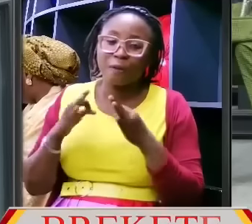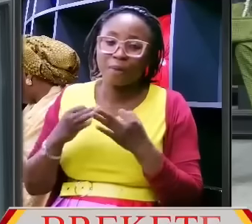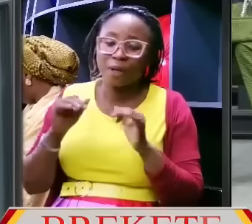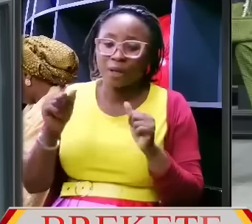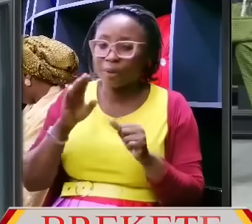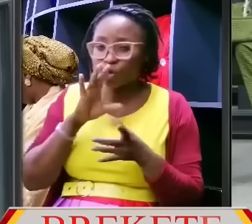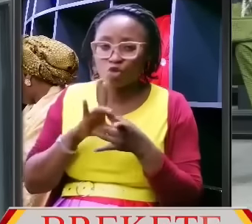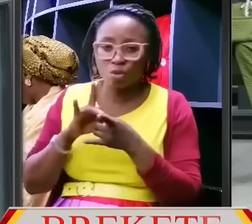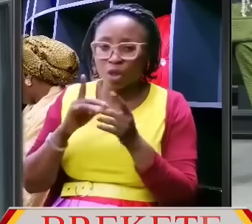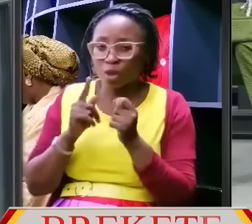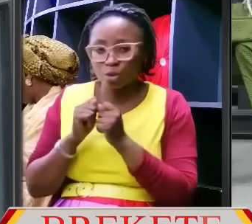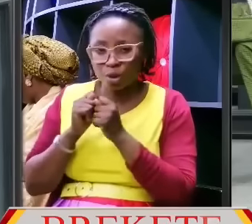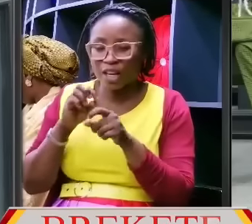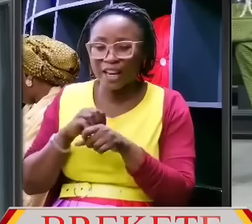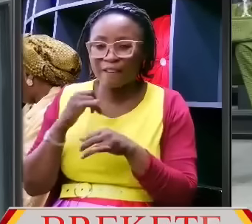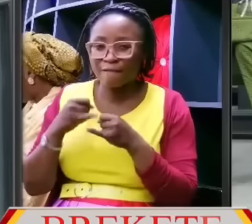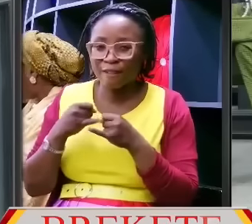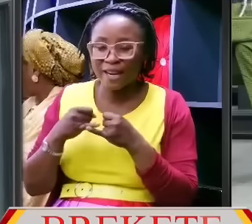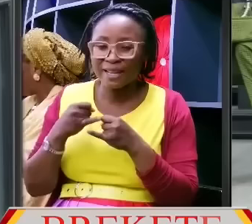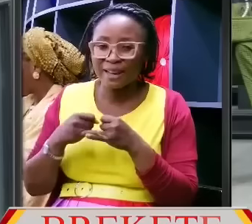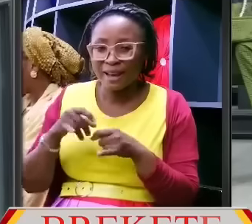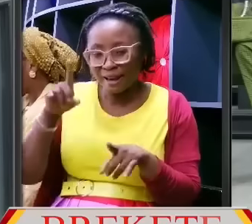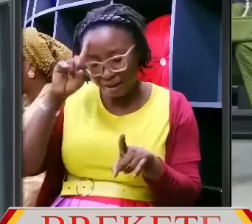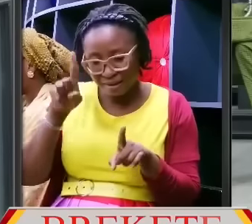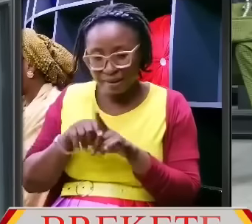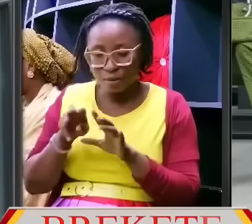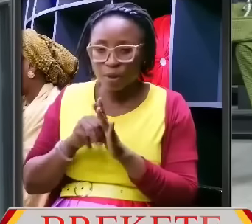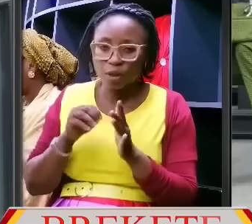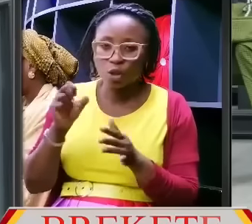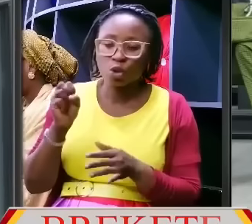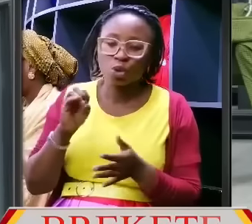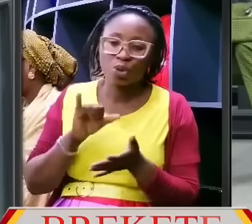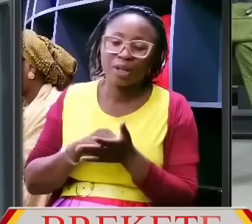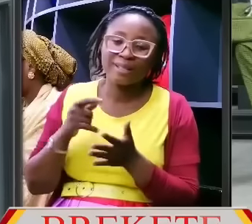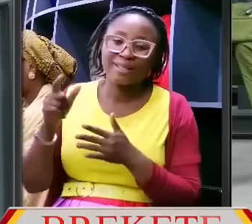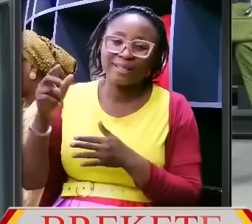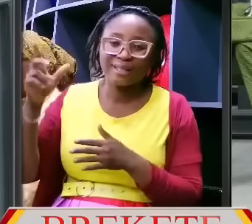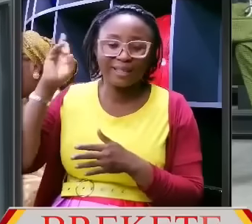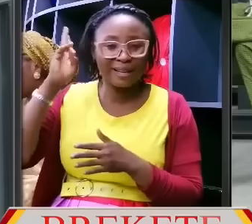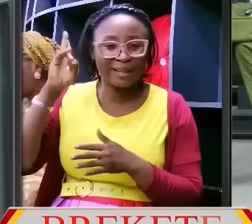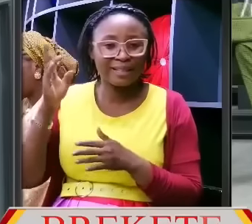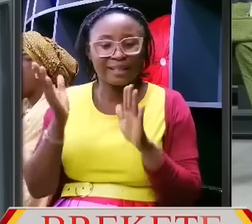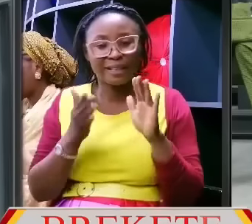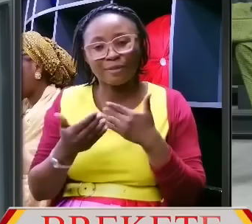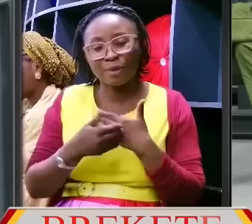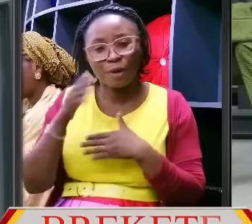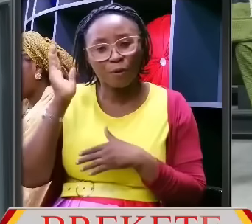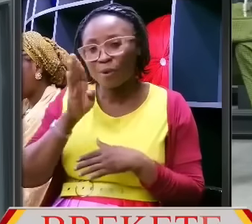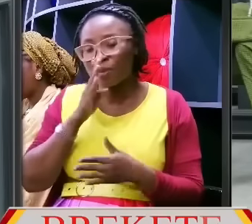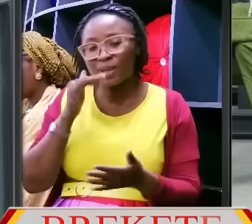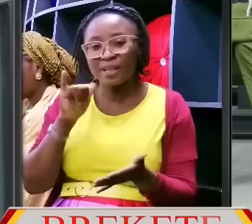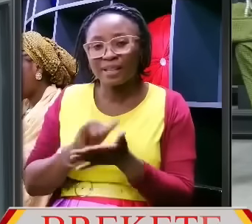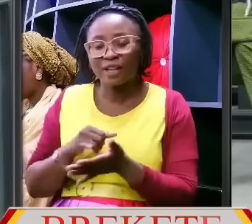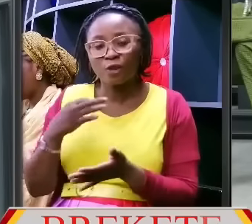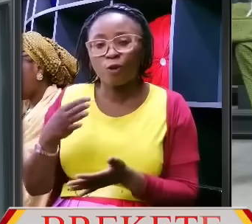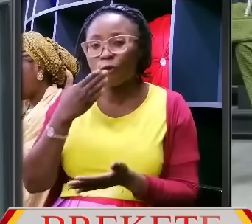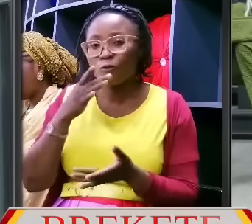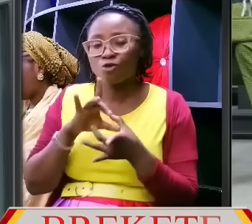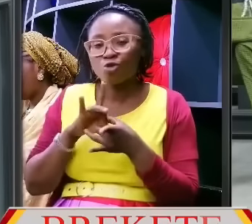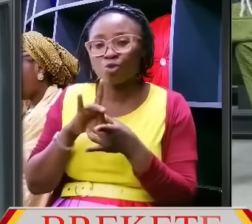united, brought together in the final analysis. Thank you, sir. So that the legacy we are leaving behind will be that of